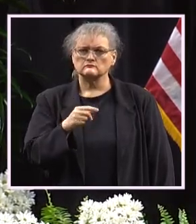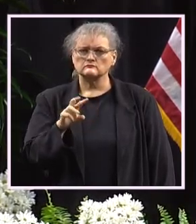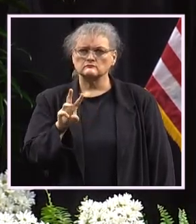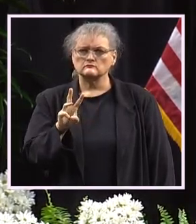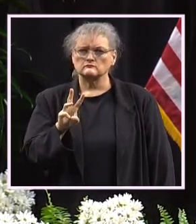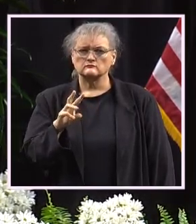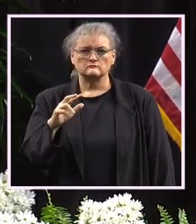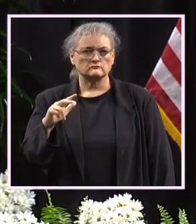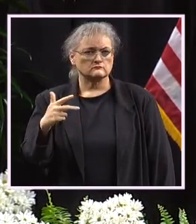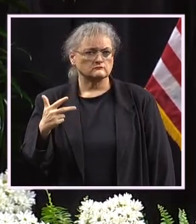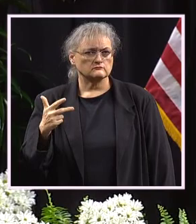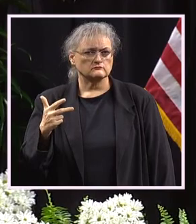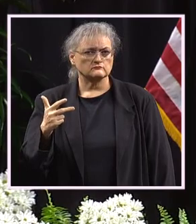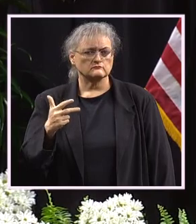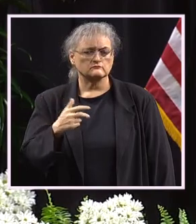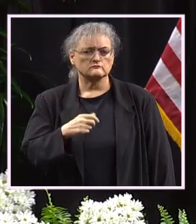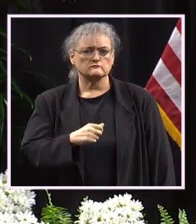laude.